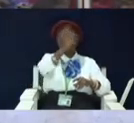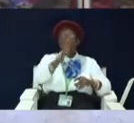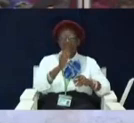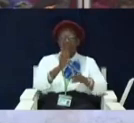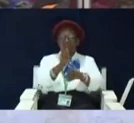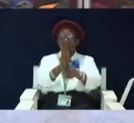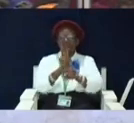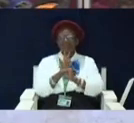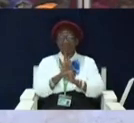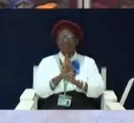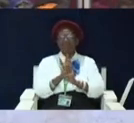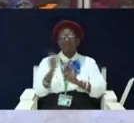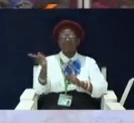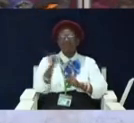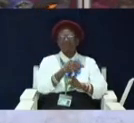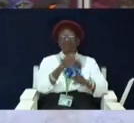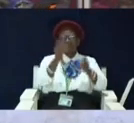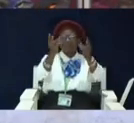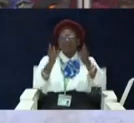You want to talk to God.